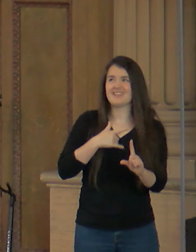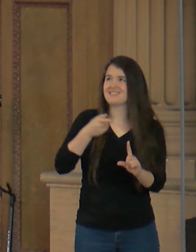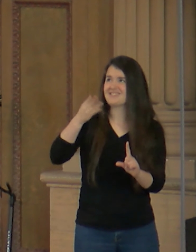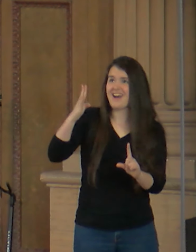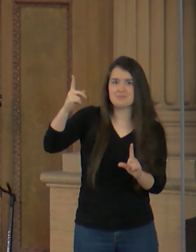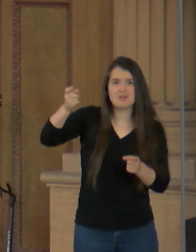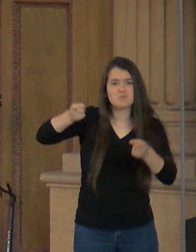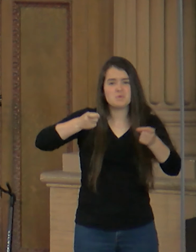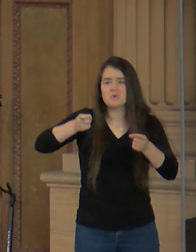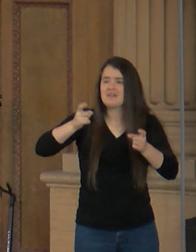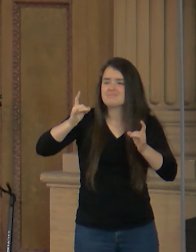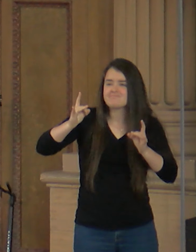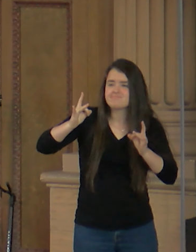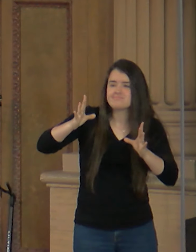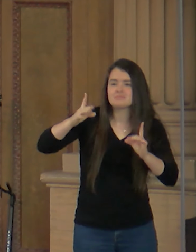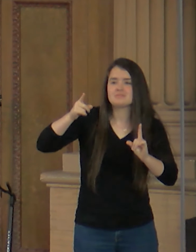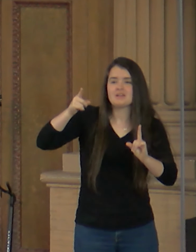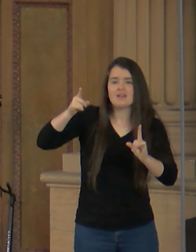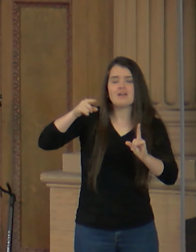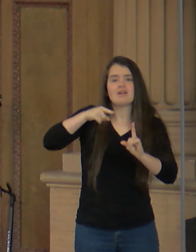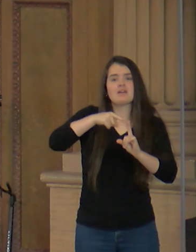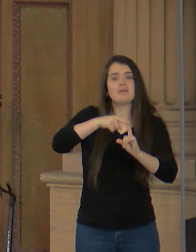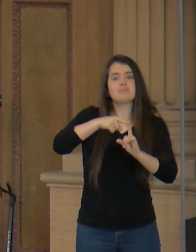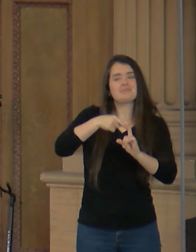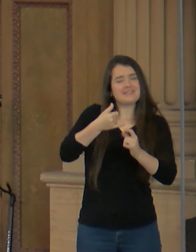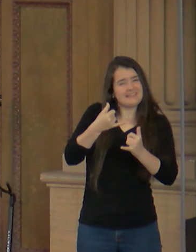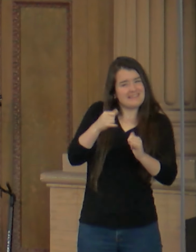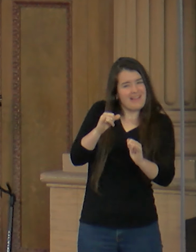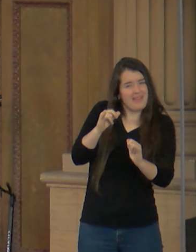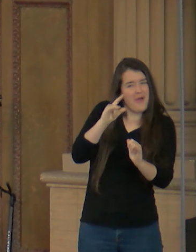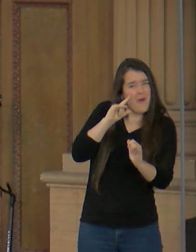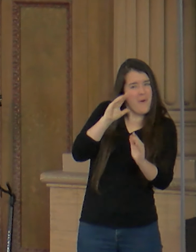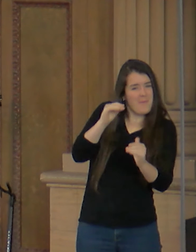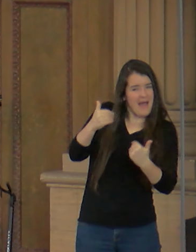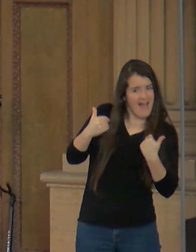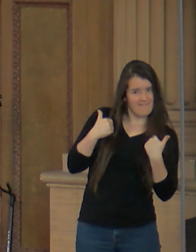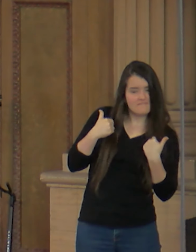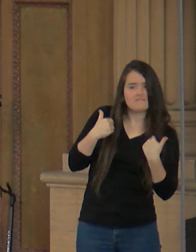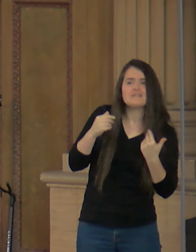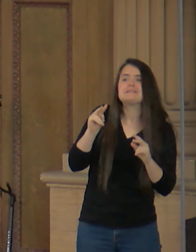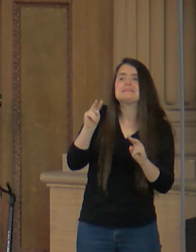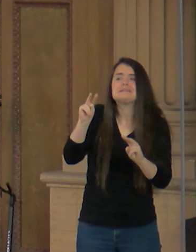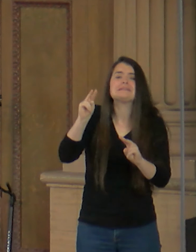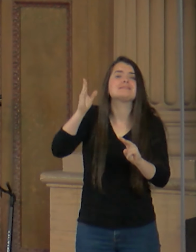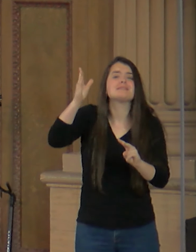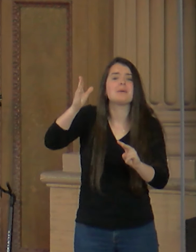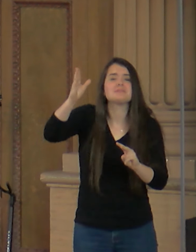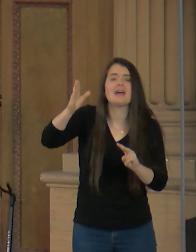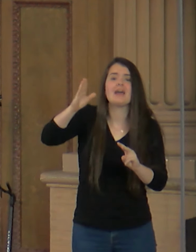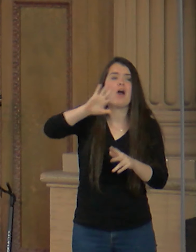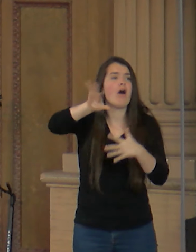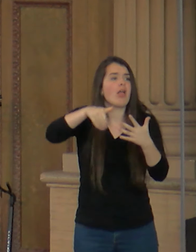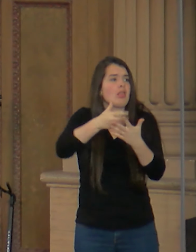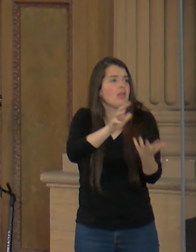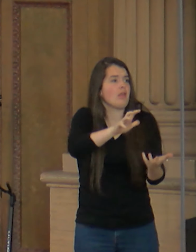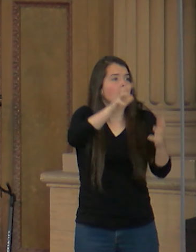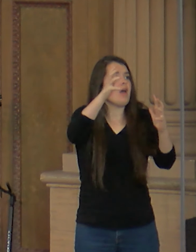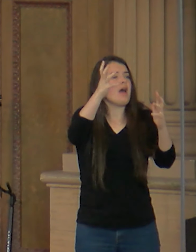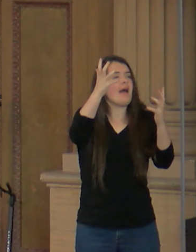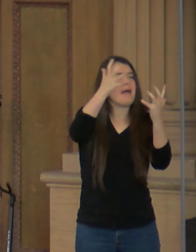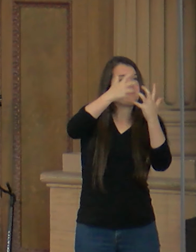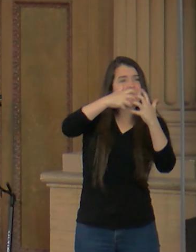he does have some hope. He has some hope that one day, somehow, this will be set right. That one day, he won't look at God as his